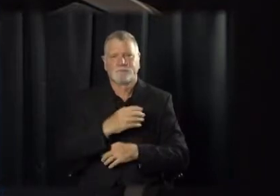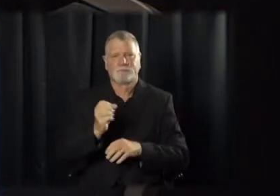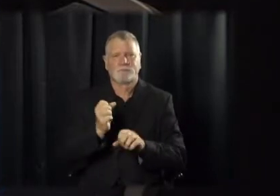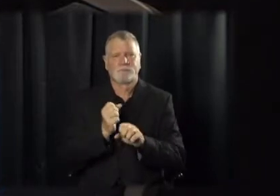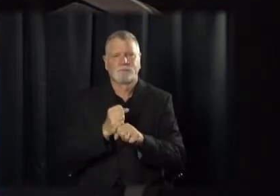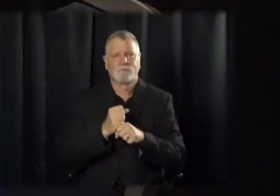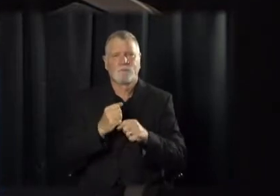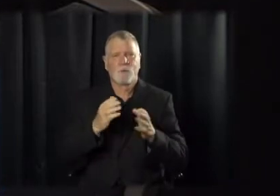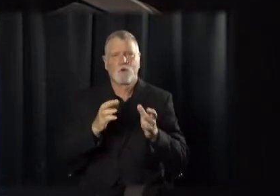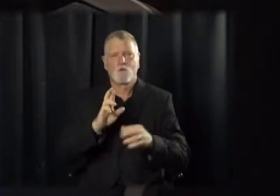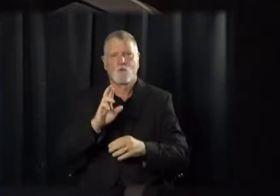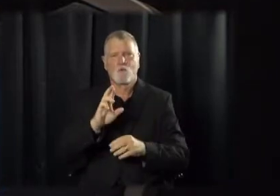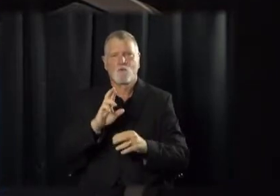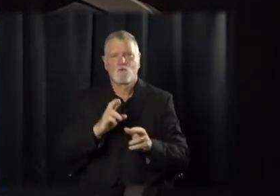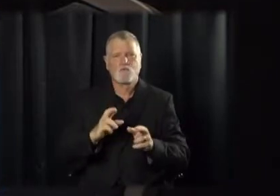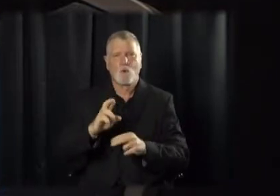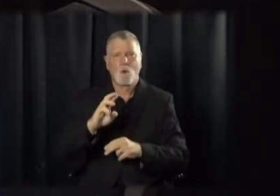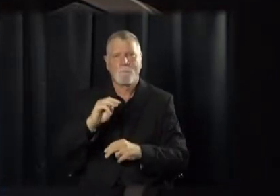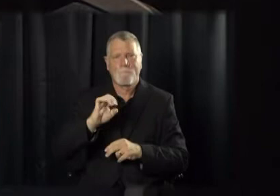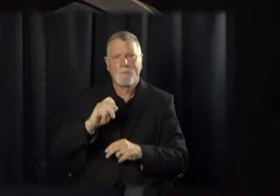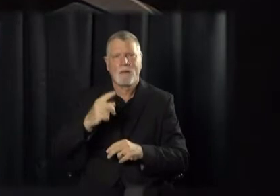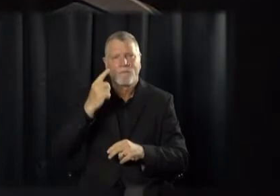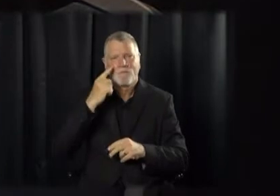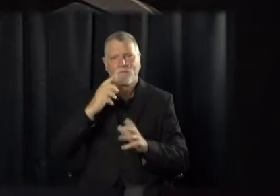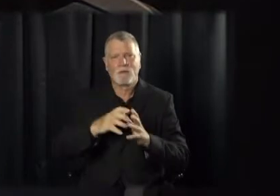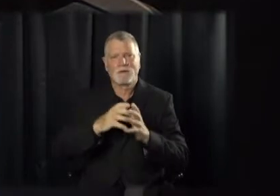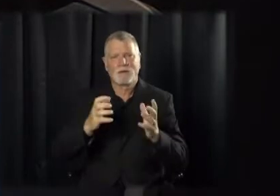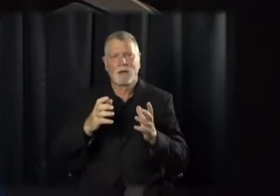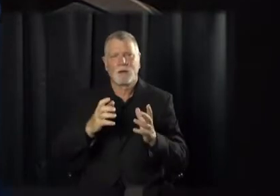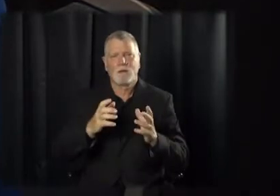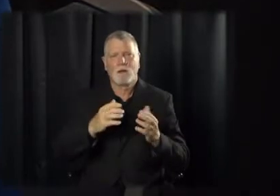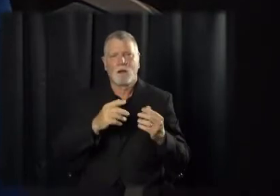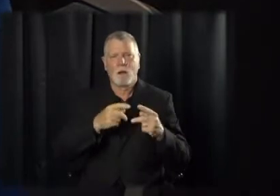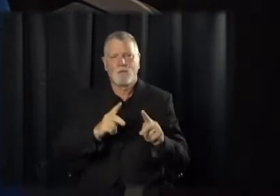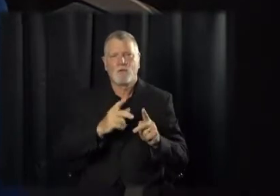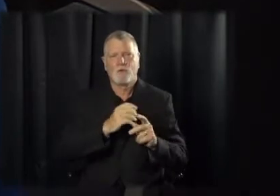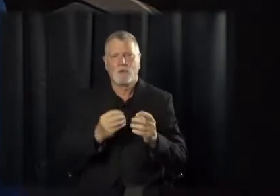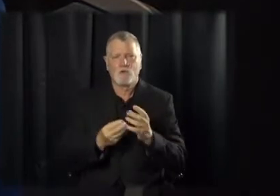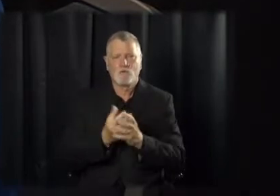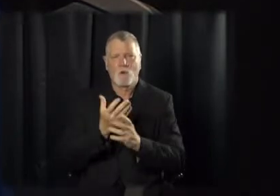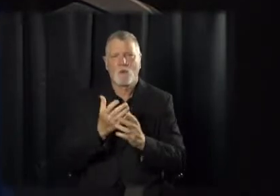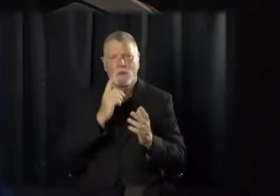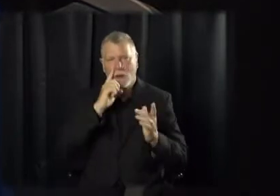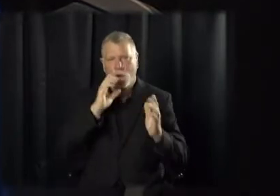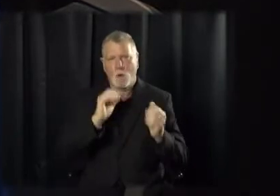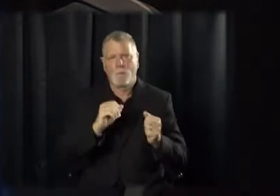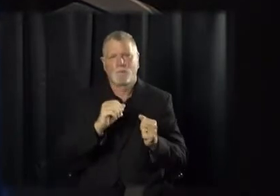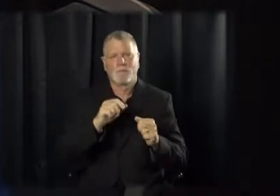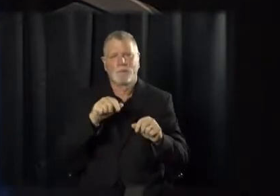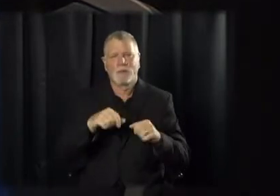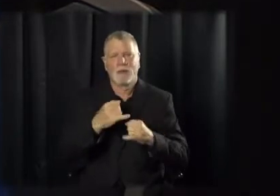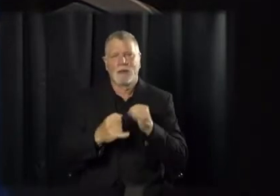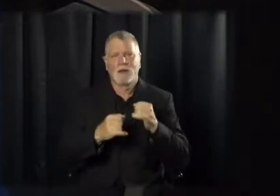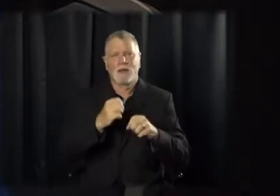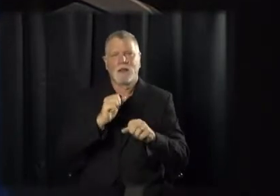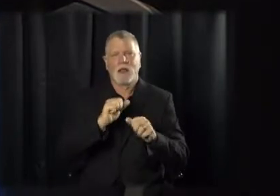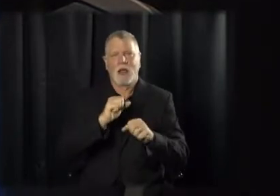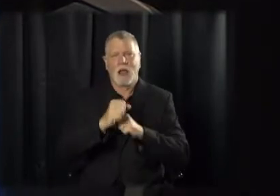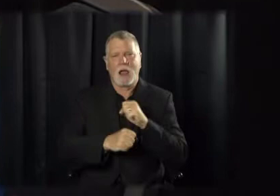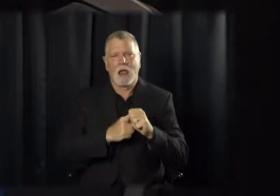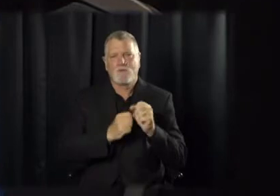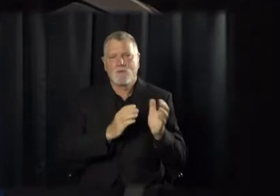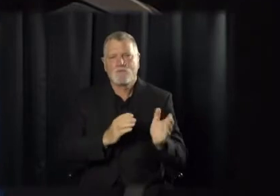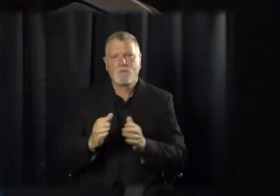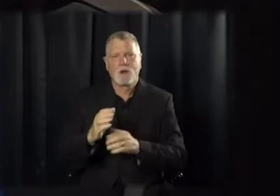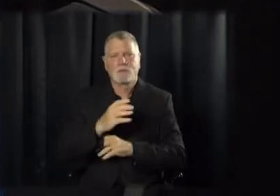provide a roadmap to expanded opportunity, growth, and hope. We are now at the end of this annual process and ready to propose